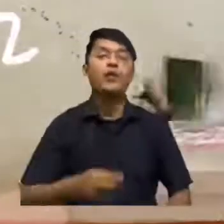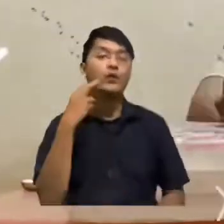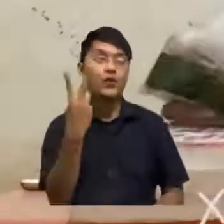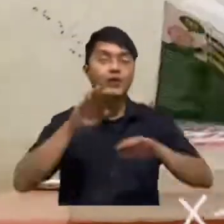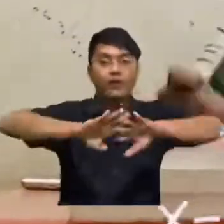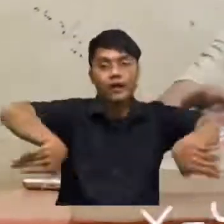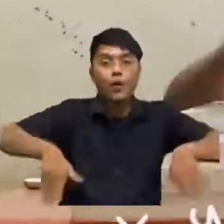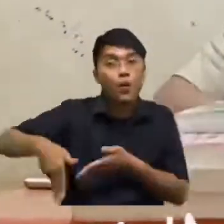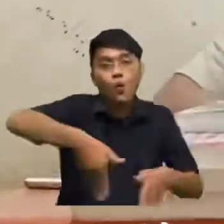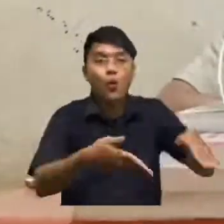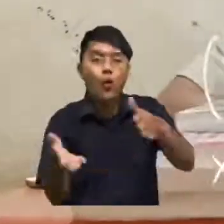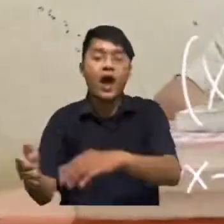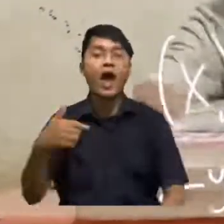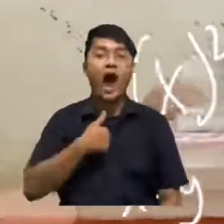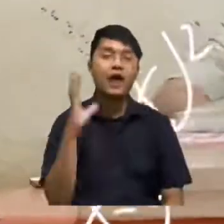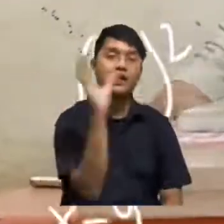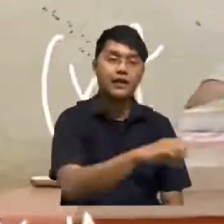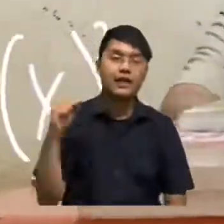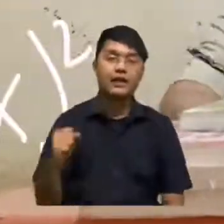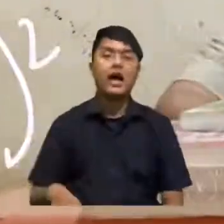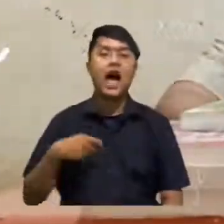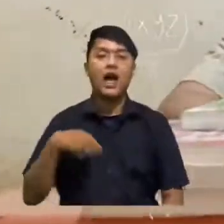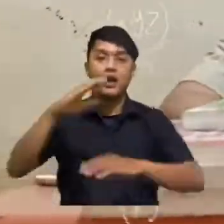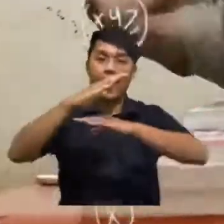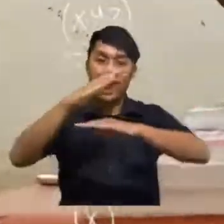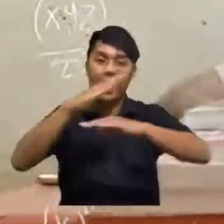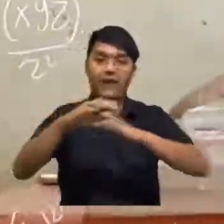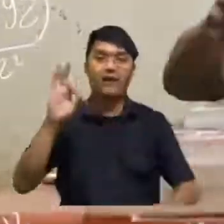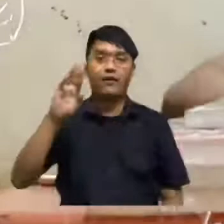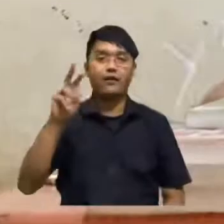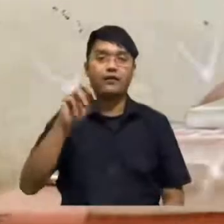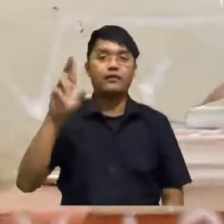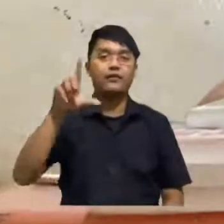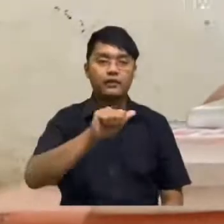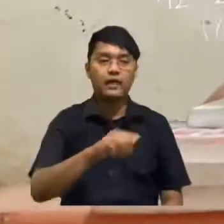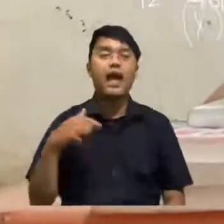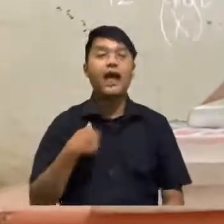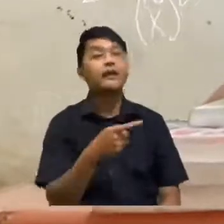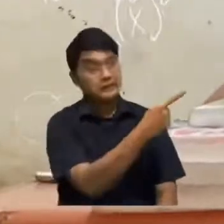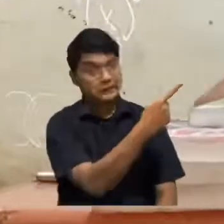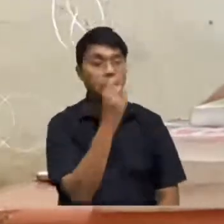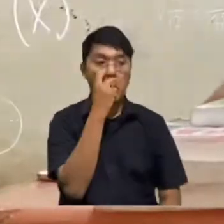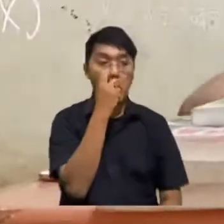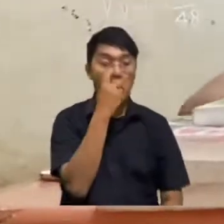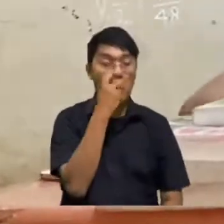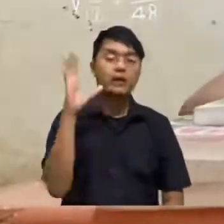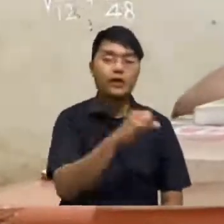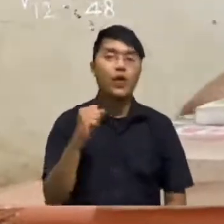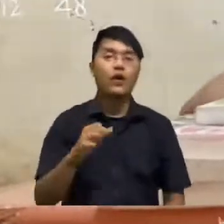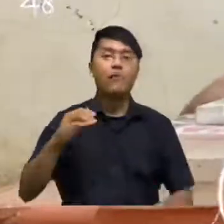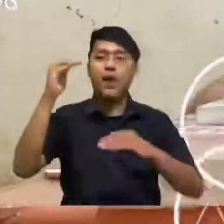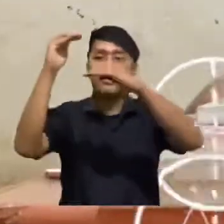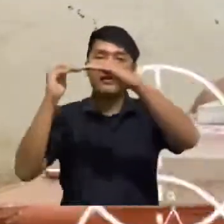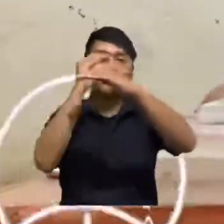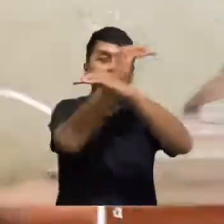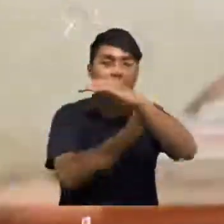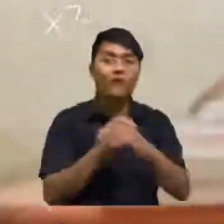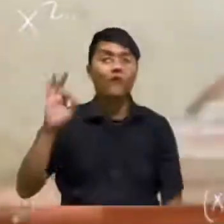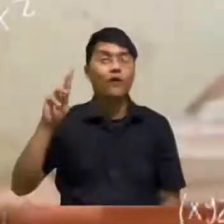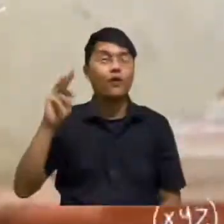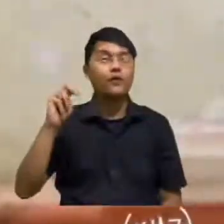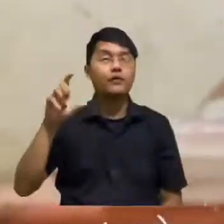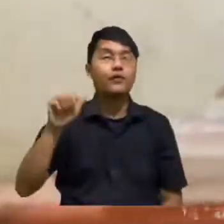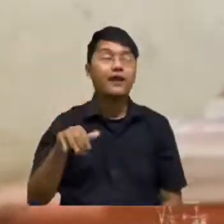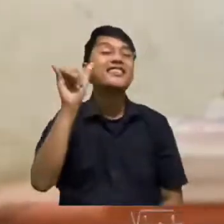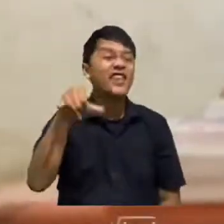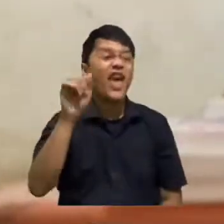solutions. I took this solution by using the angle formula, and Andika took solution by using interpolation formula.